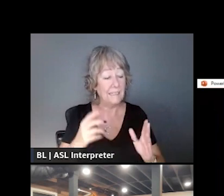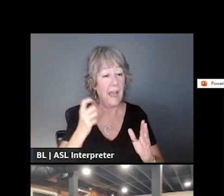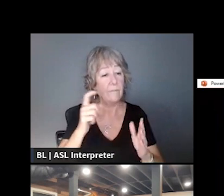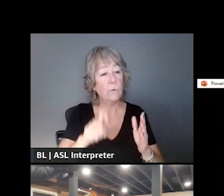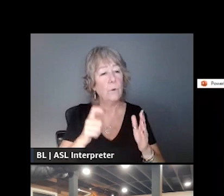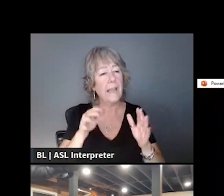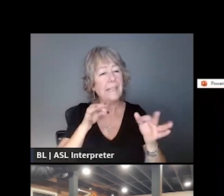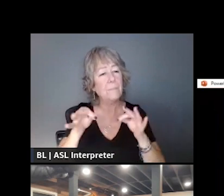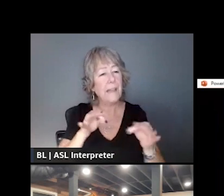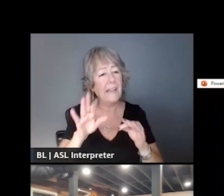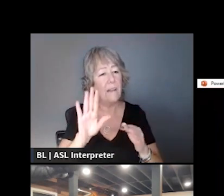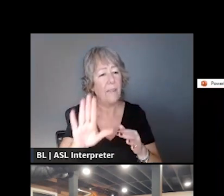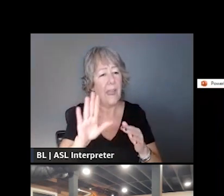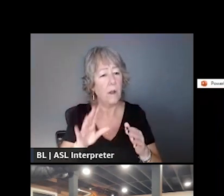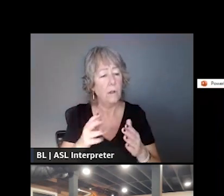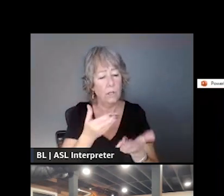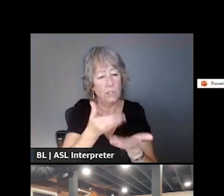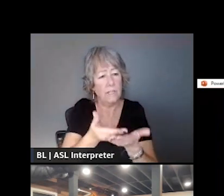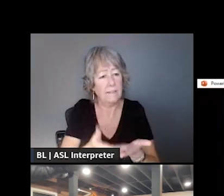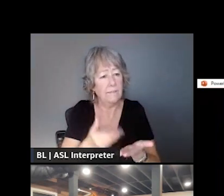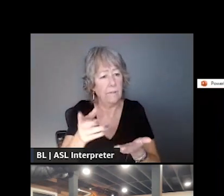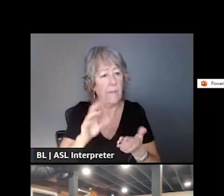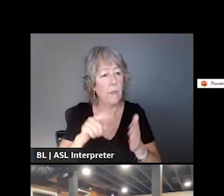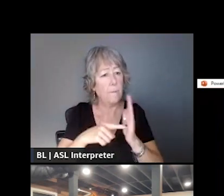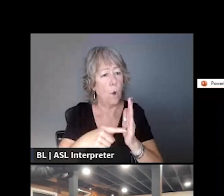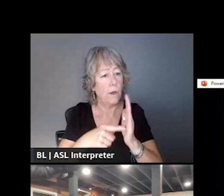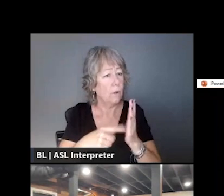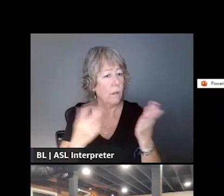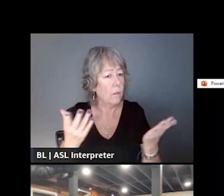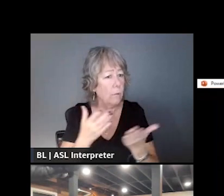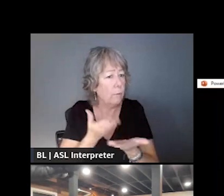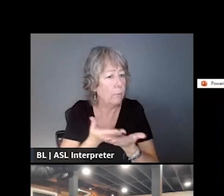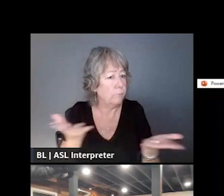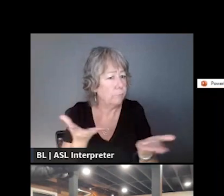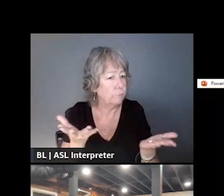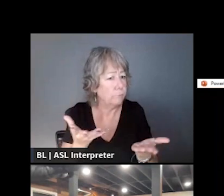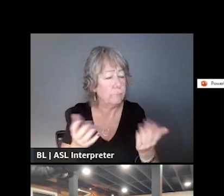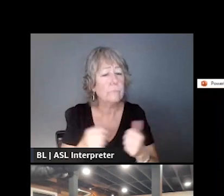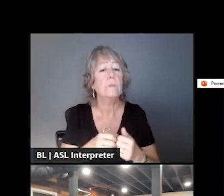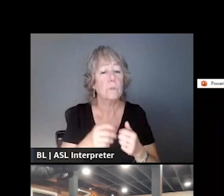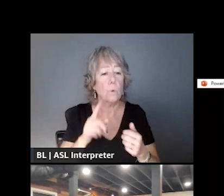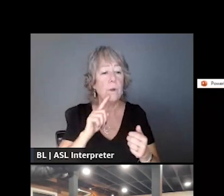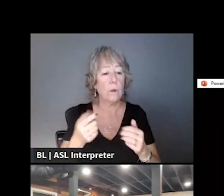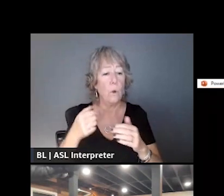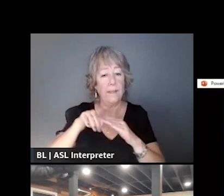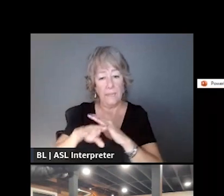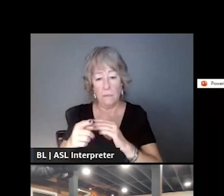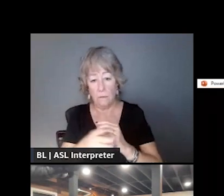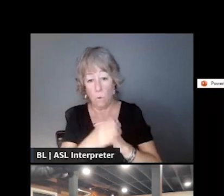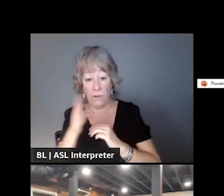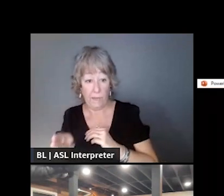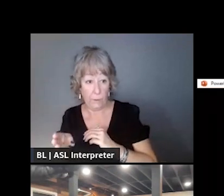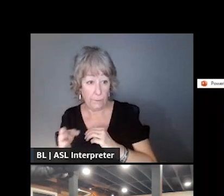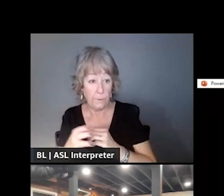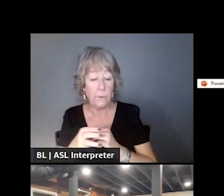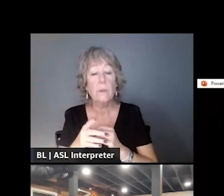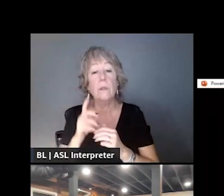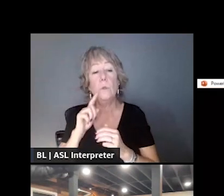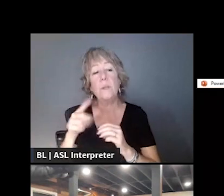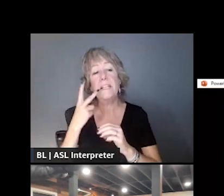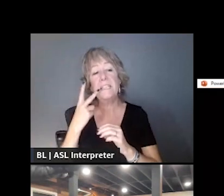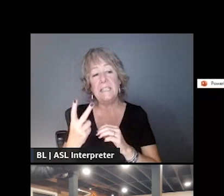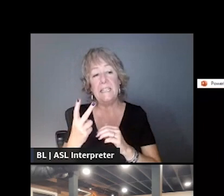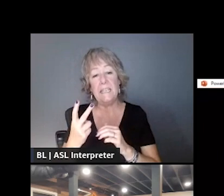understanding how and why models make different predictions. So we're going and exploring that here, and you can kind